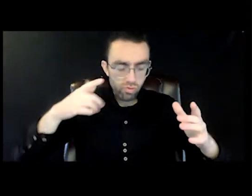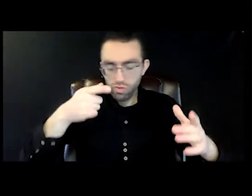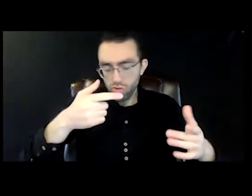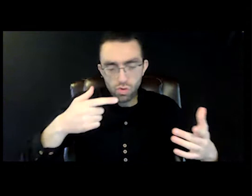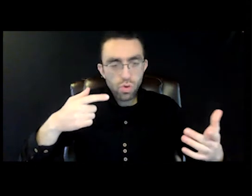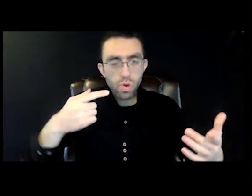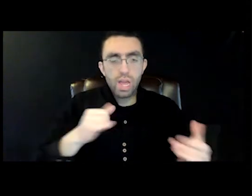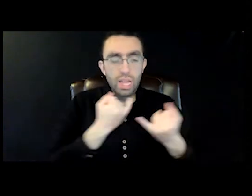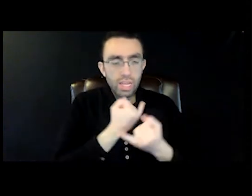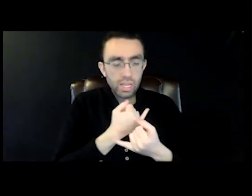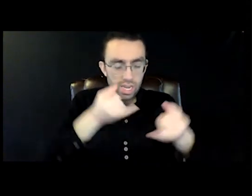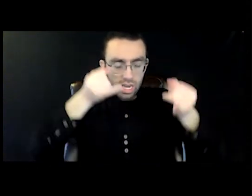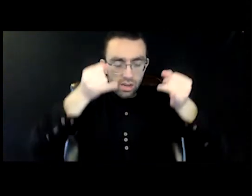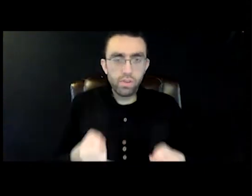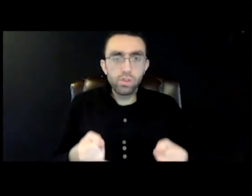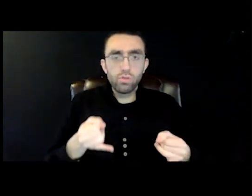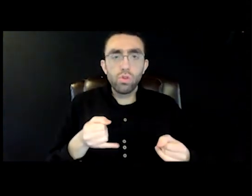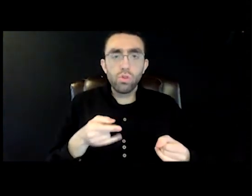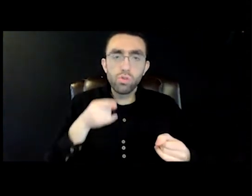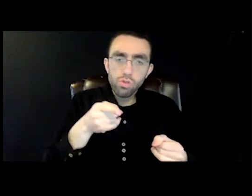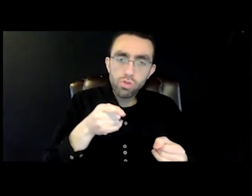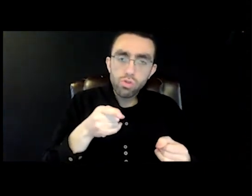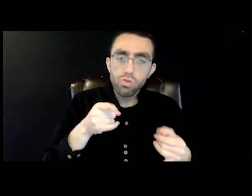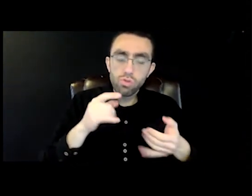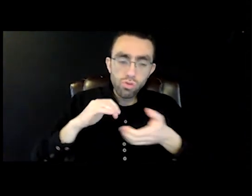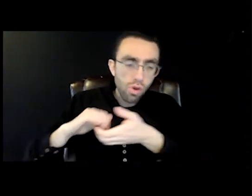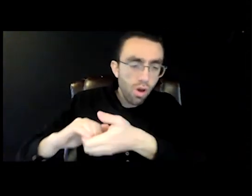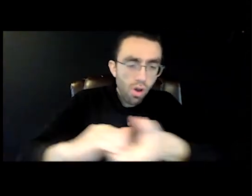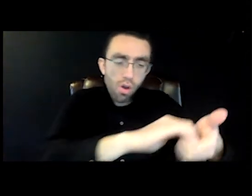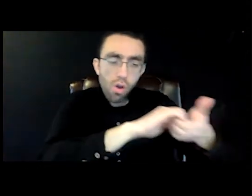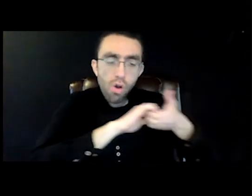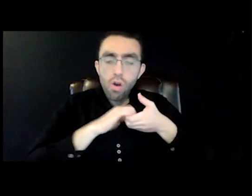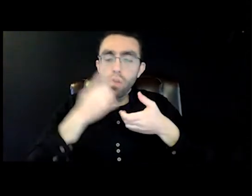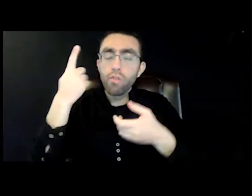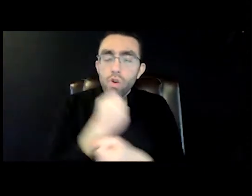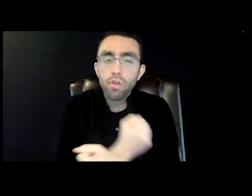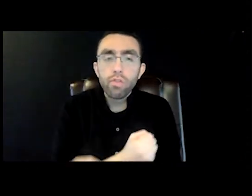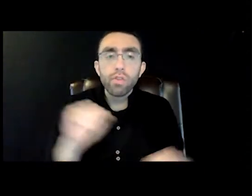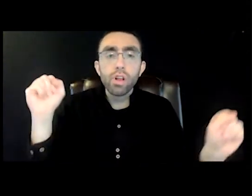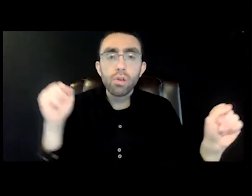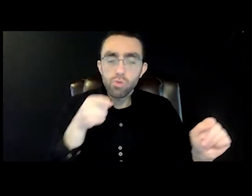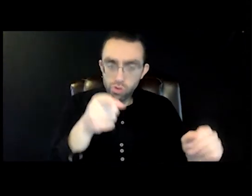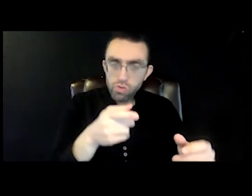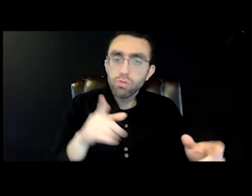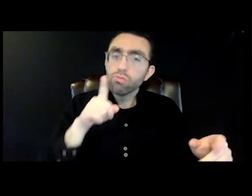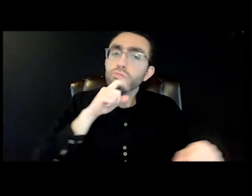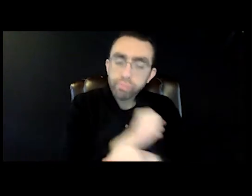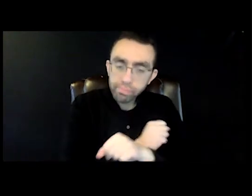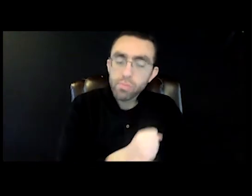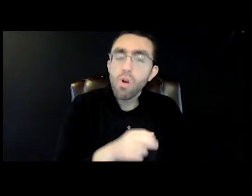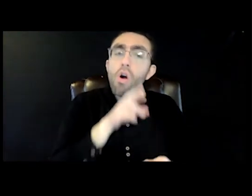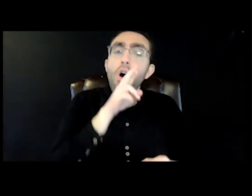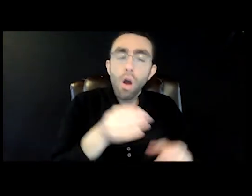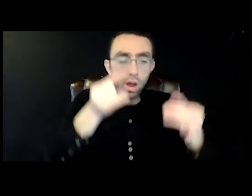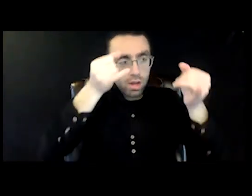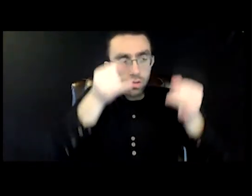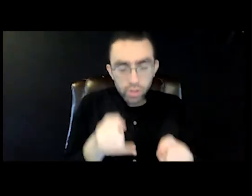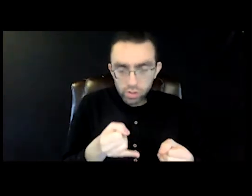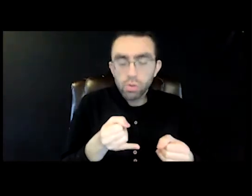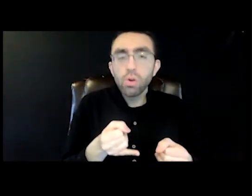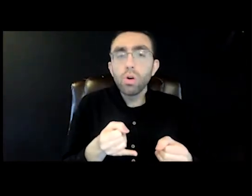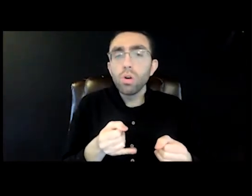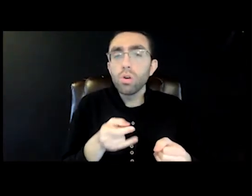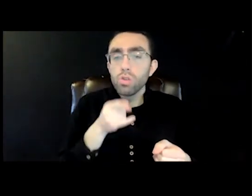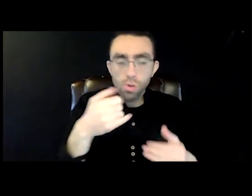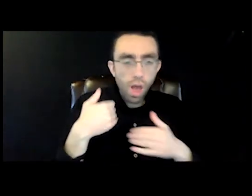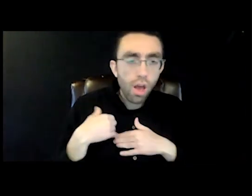in the pursuit of freedom. And I think really grounding ourselves in our own narratives, in our own histories, in